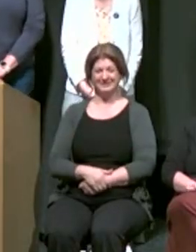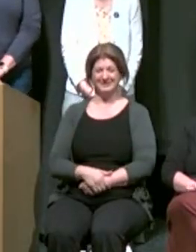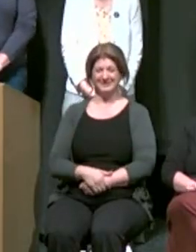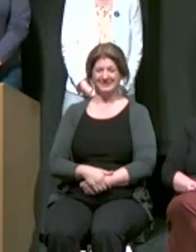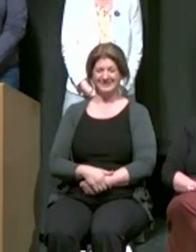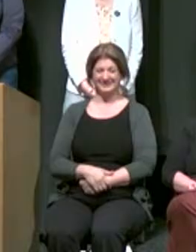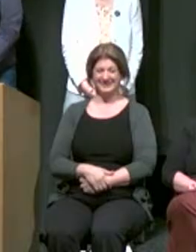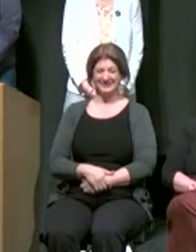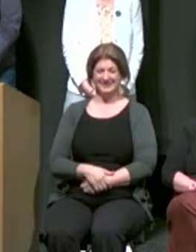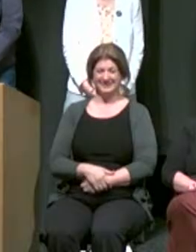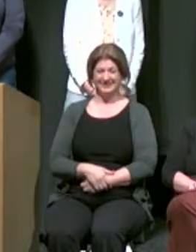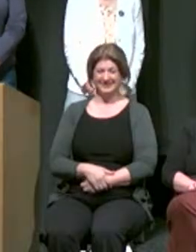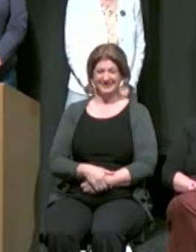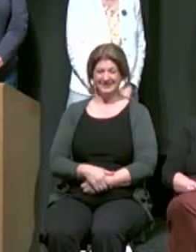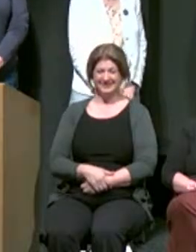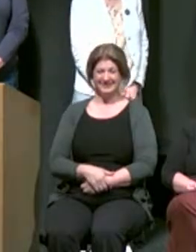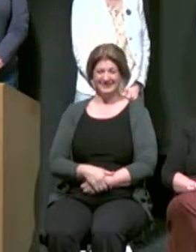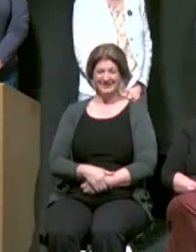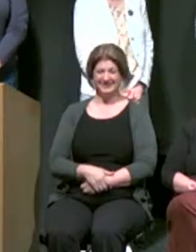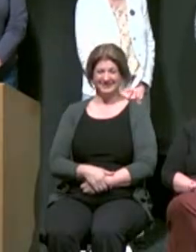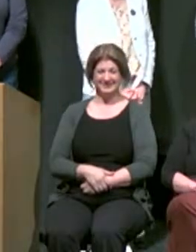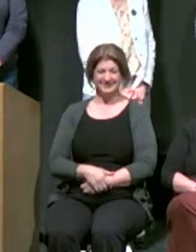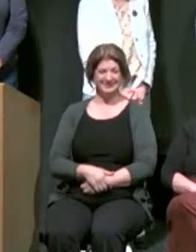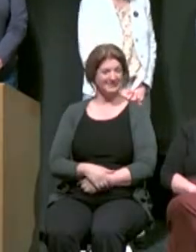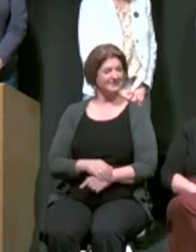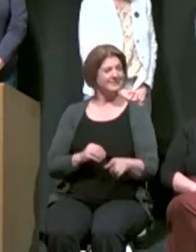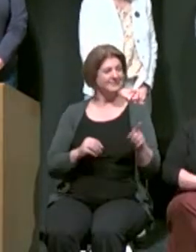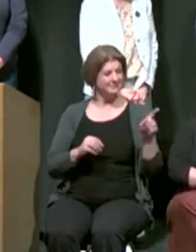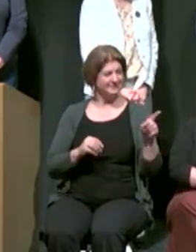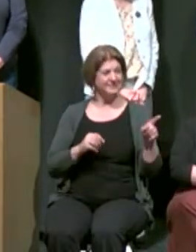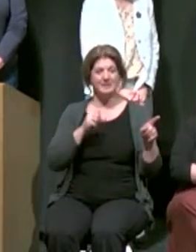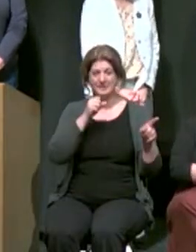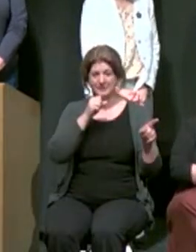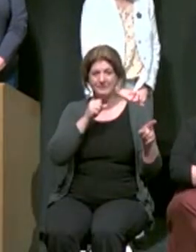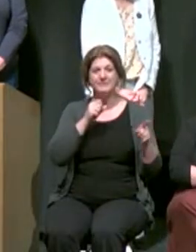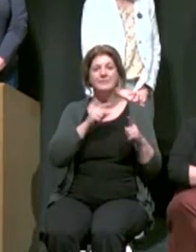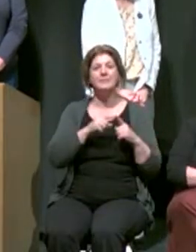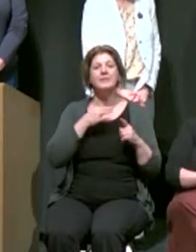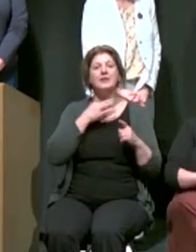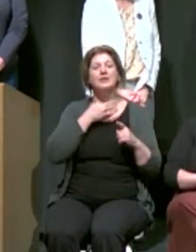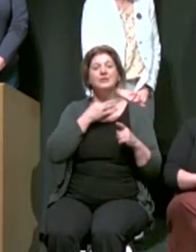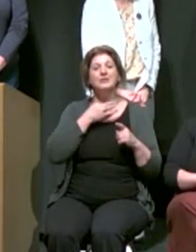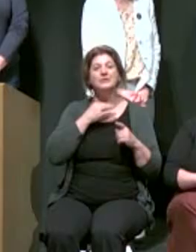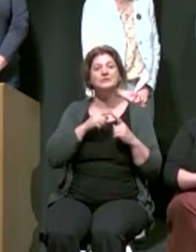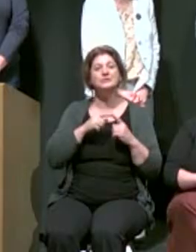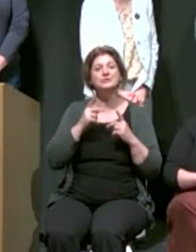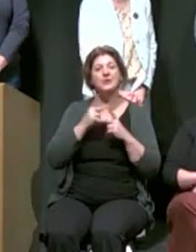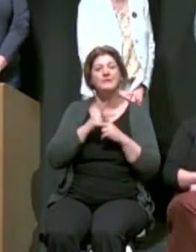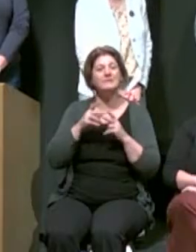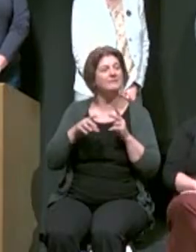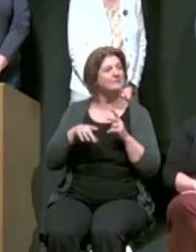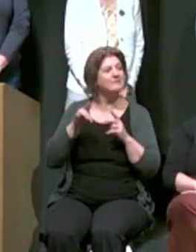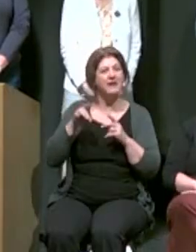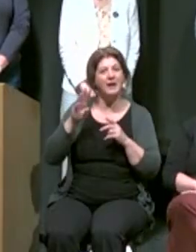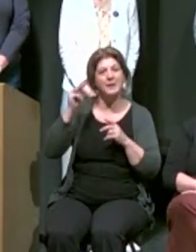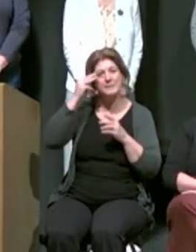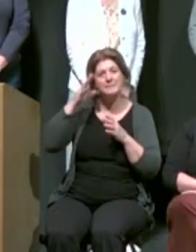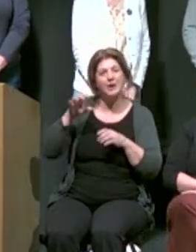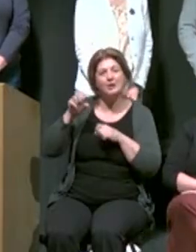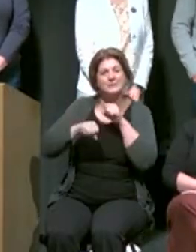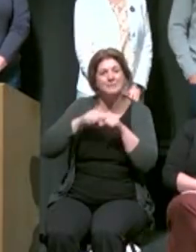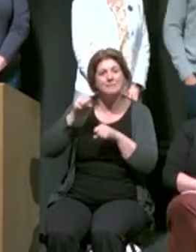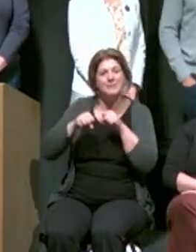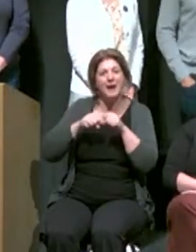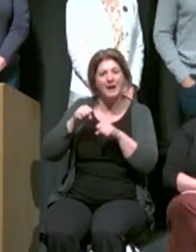Nobody's going to. You jokingly mentioned about finding the mayor's bike or looking for the mayor's bike, which kind of led me into